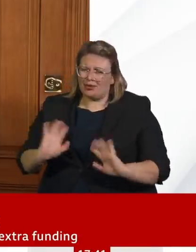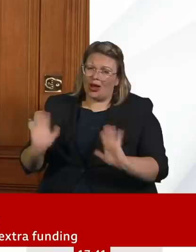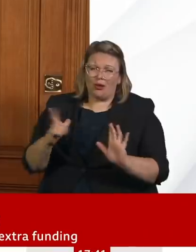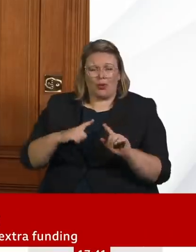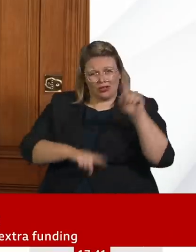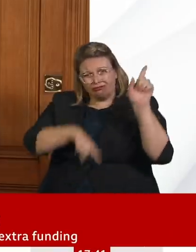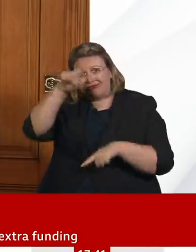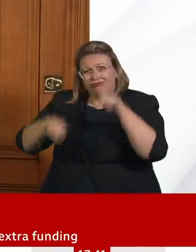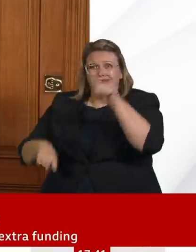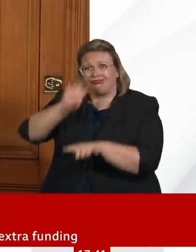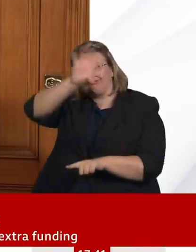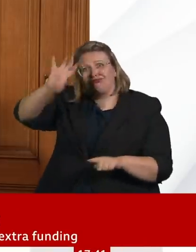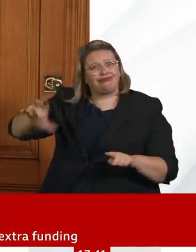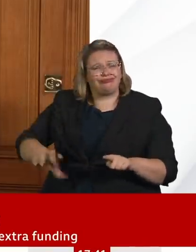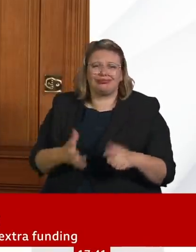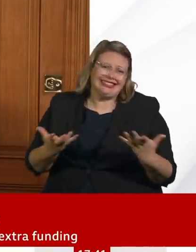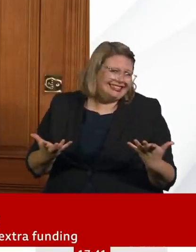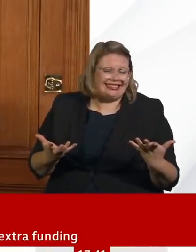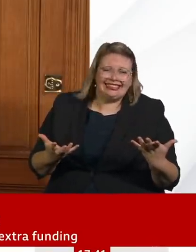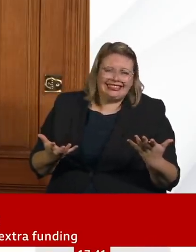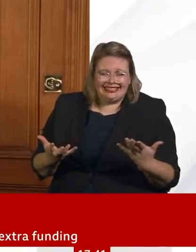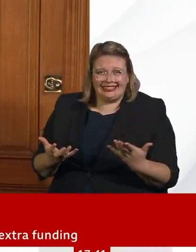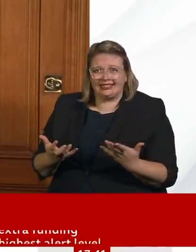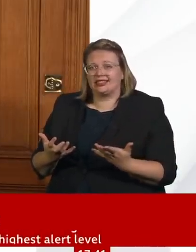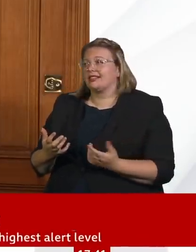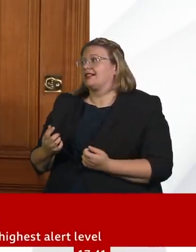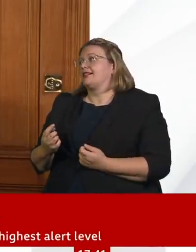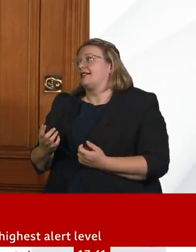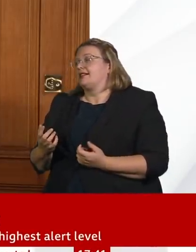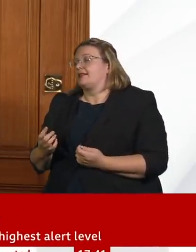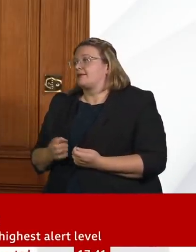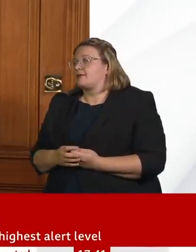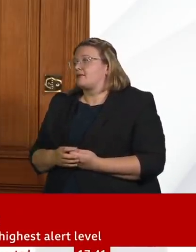of the effect